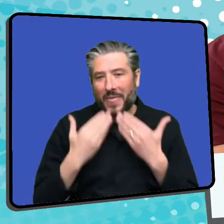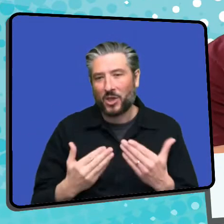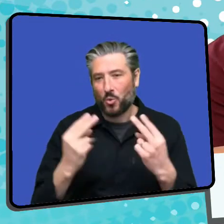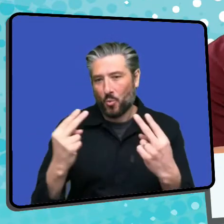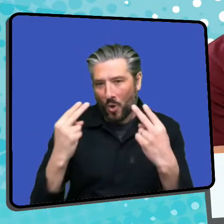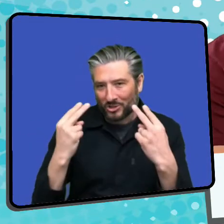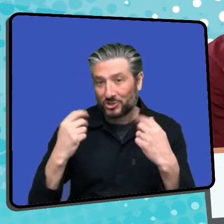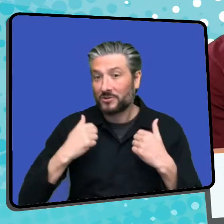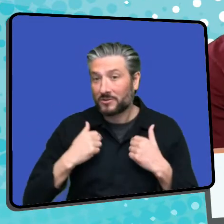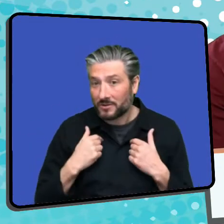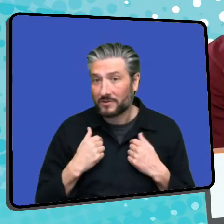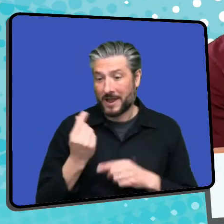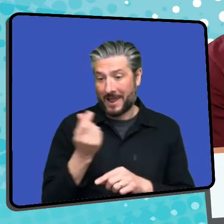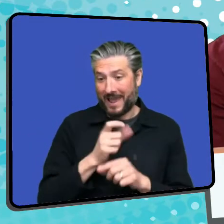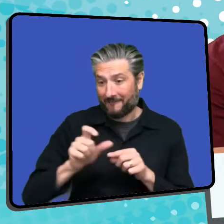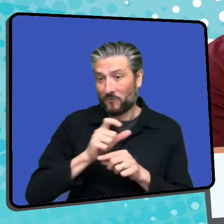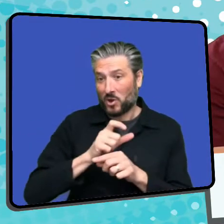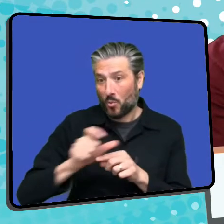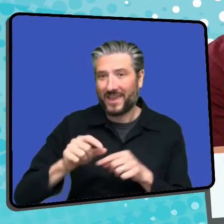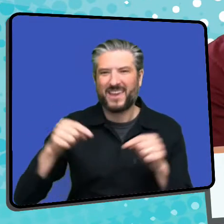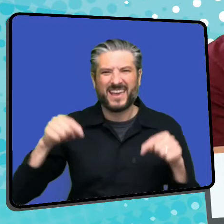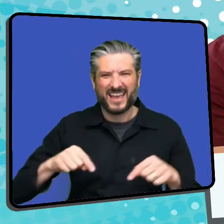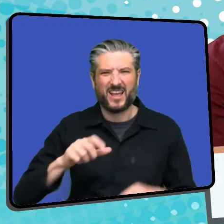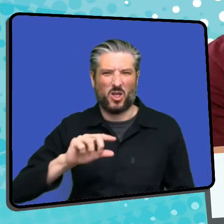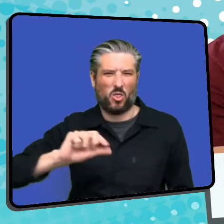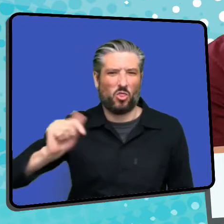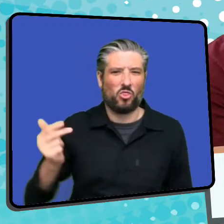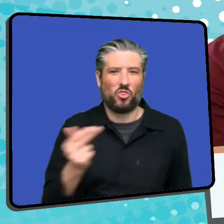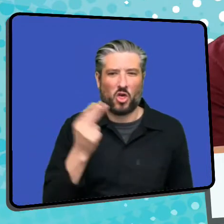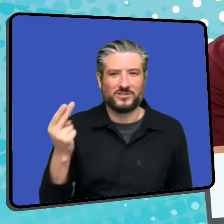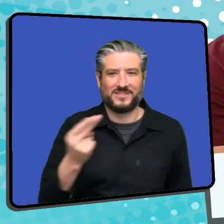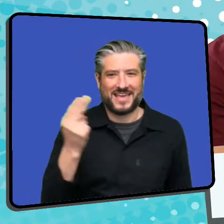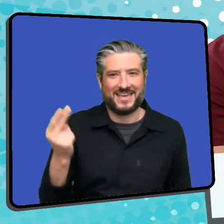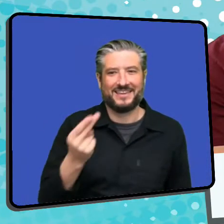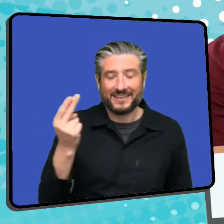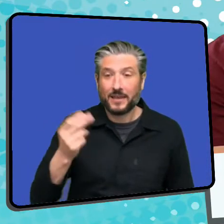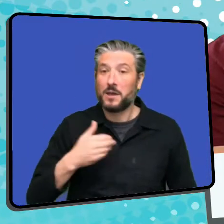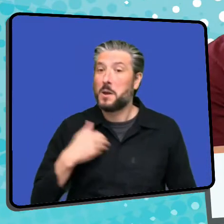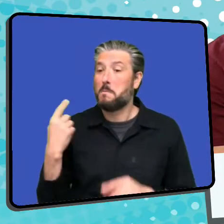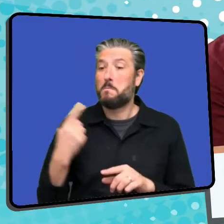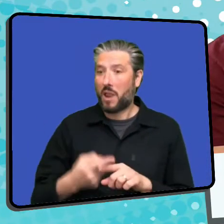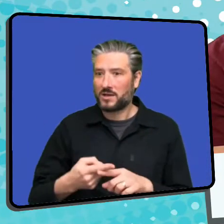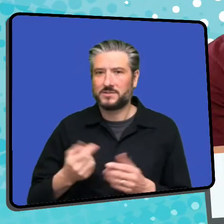time. Do come and join us in the Bit of AI Cafe at